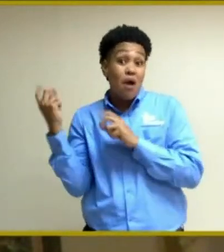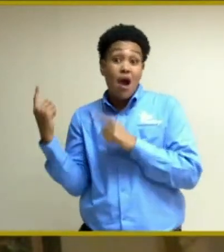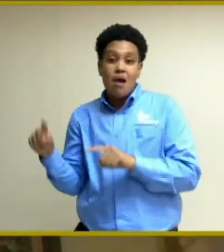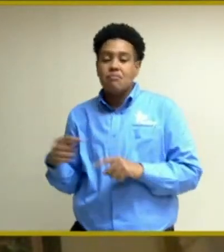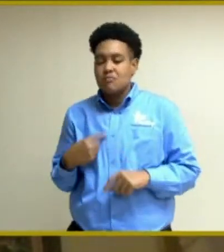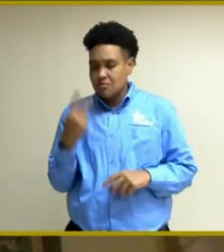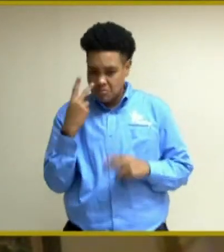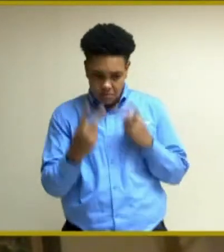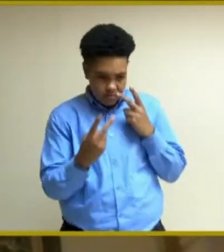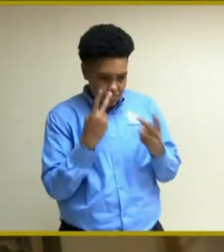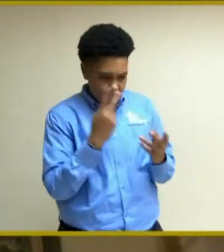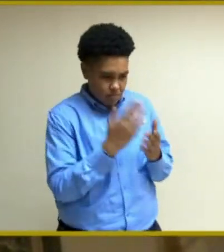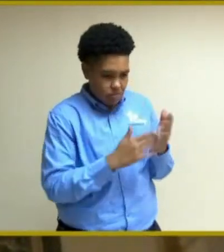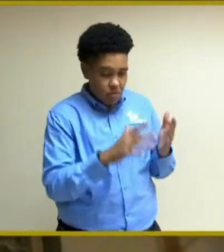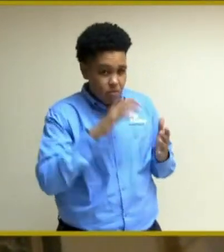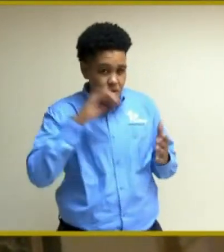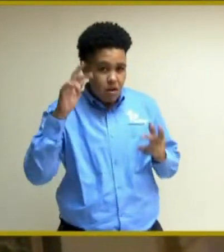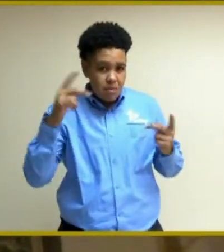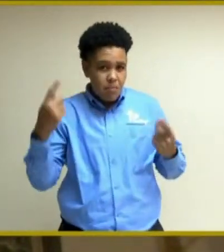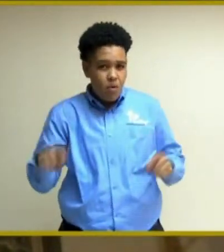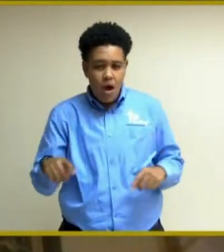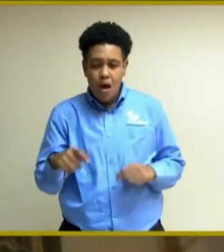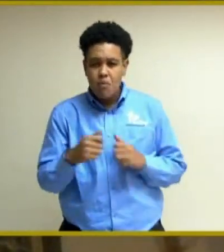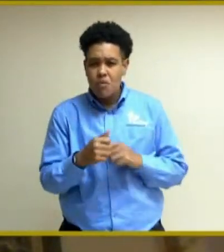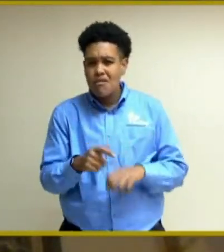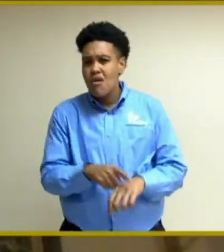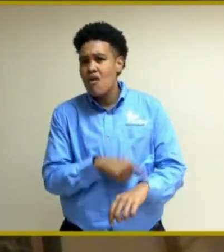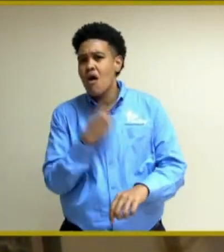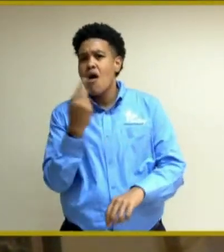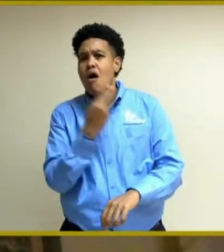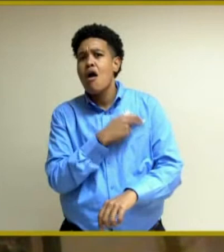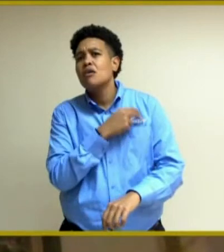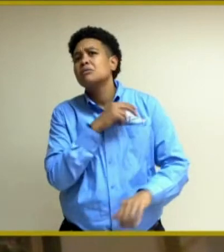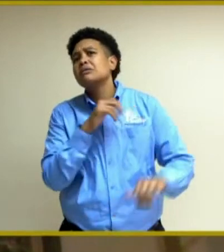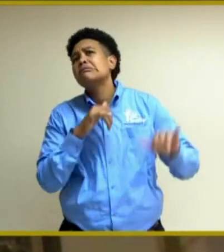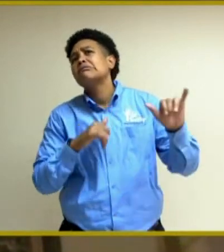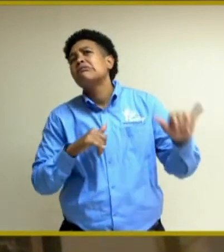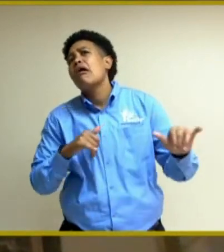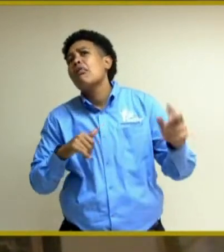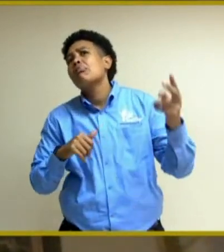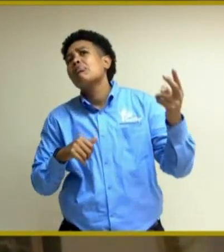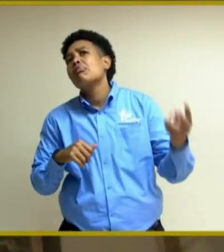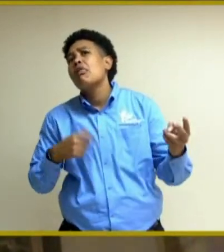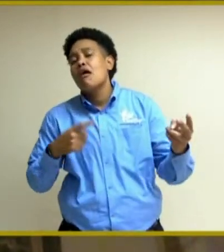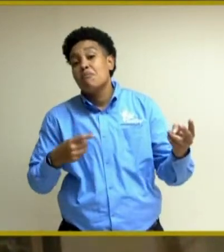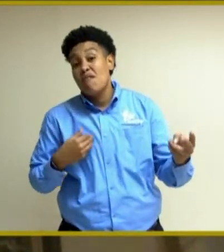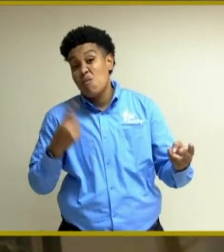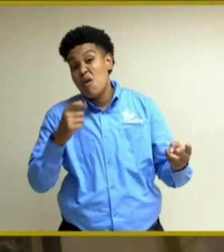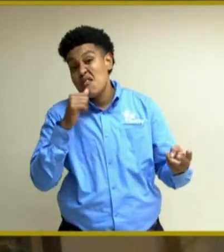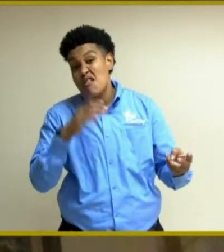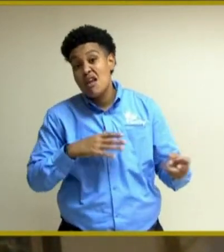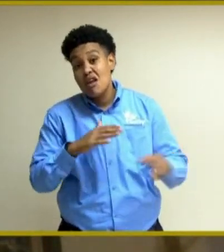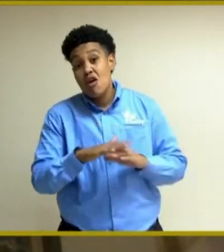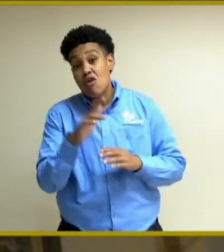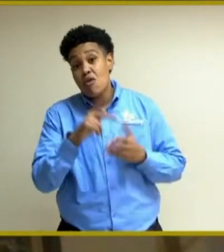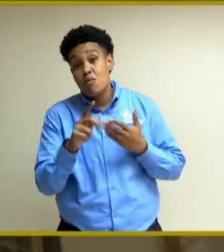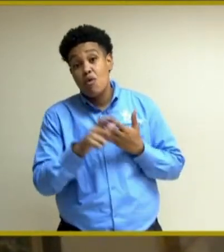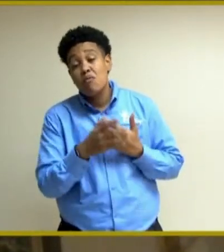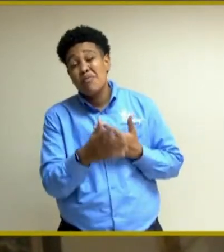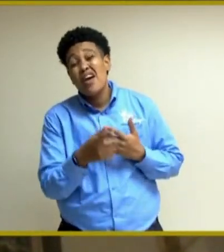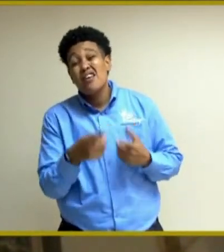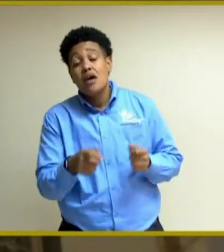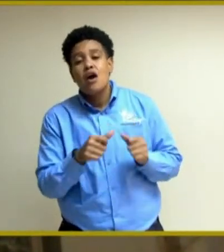seeing in some of these older people with long hospital stays, and you had one of those ladies on your program,